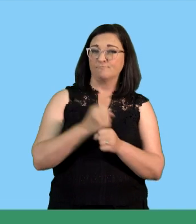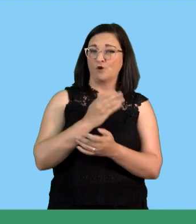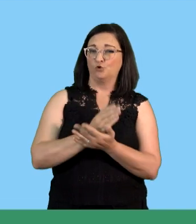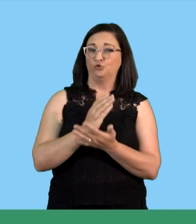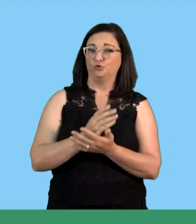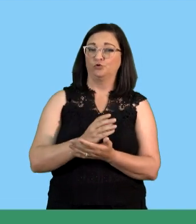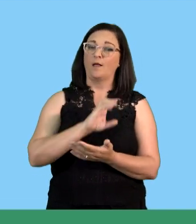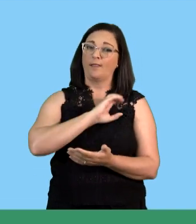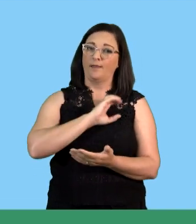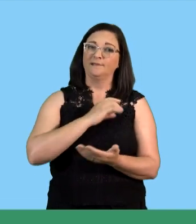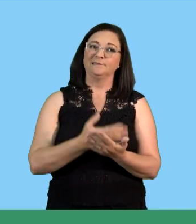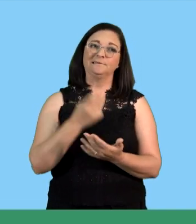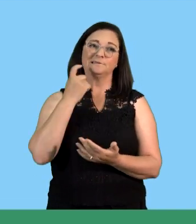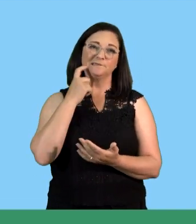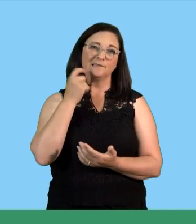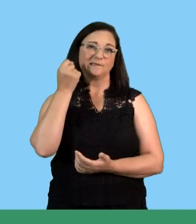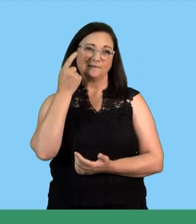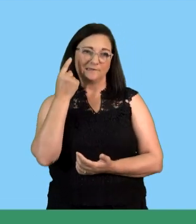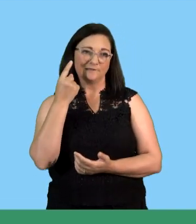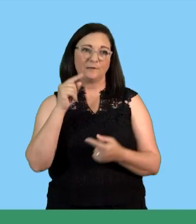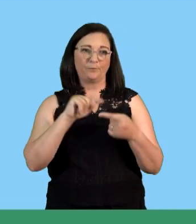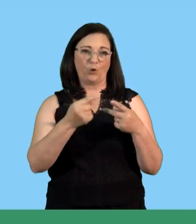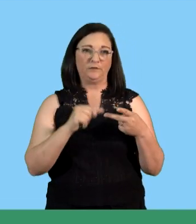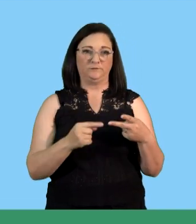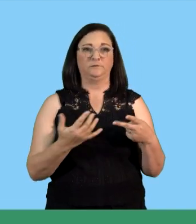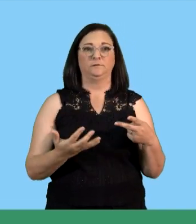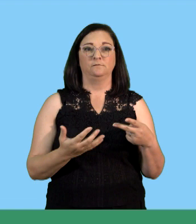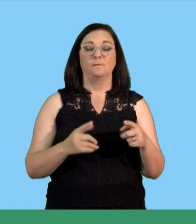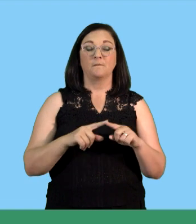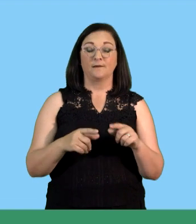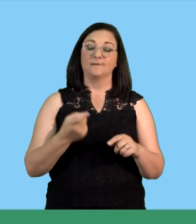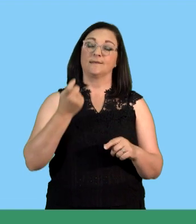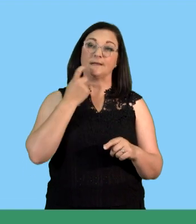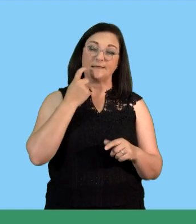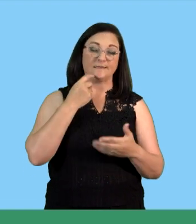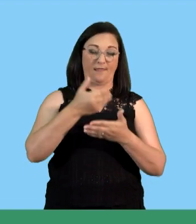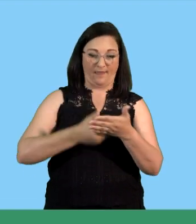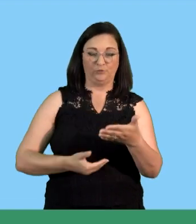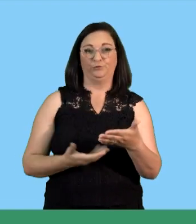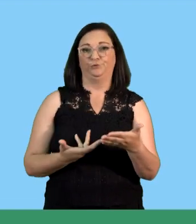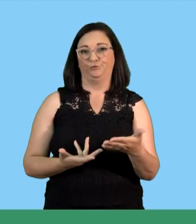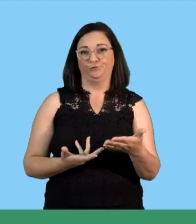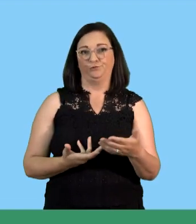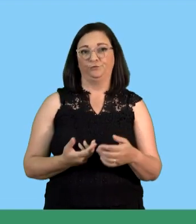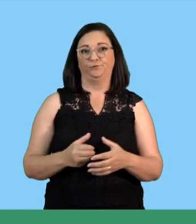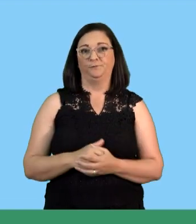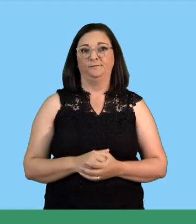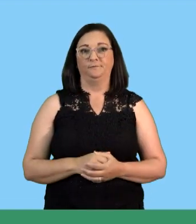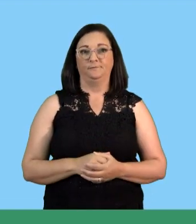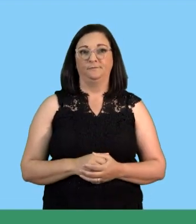to understand. I'm highlighting the key points here. Are easy to understand, as well as